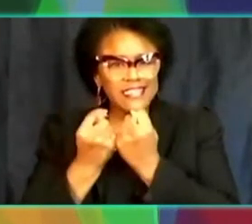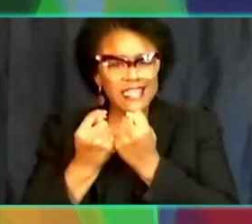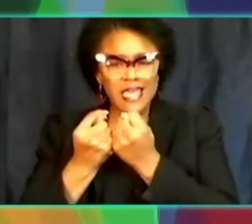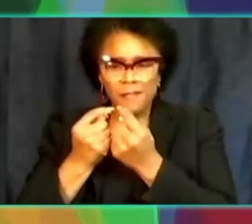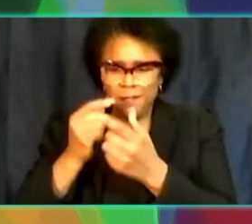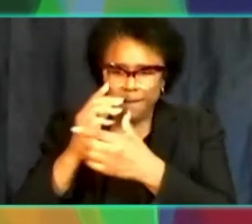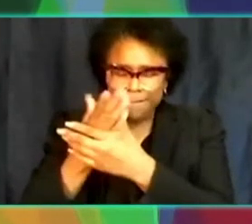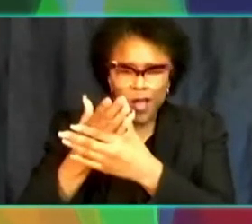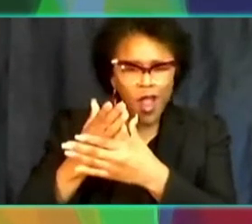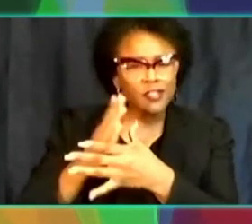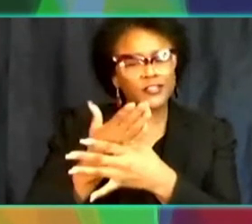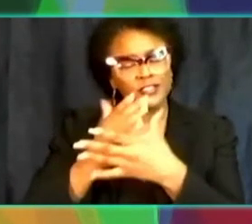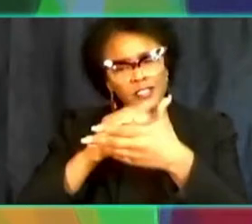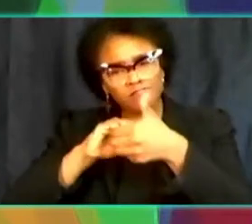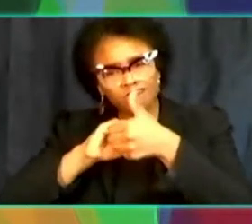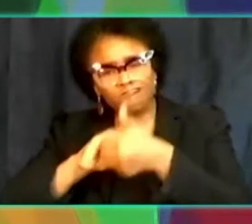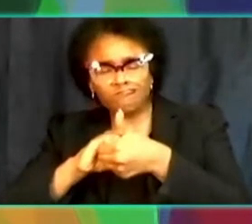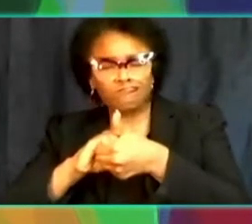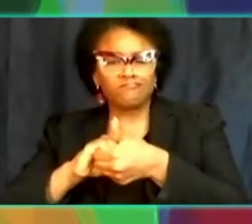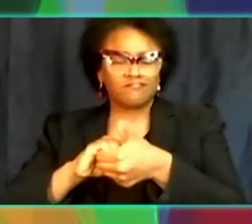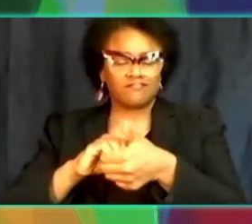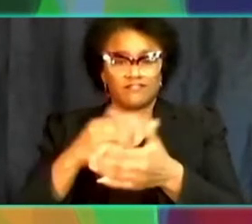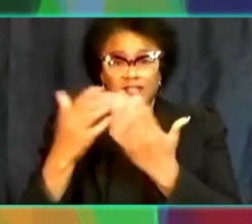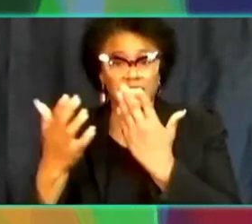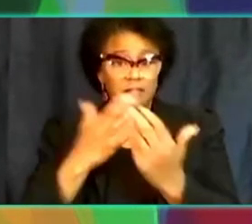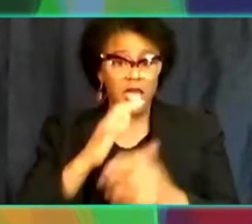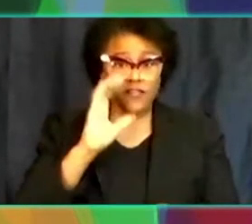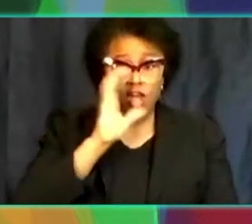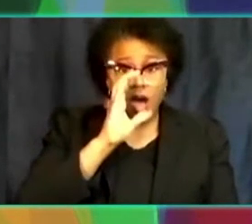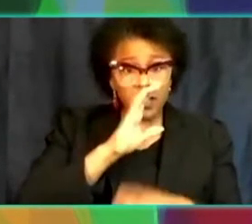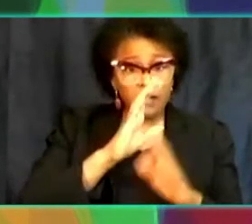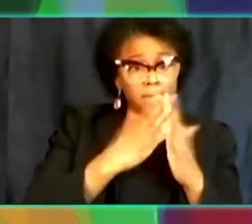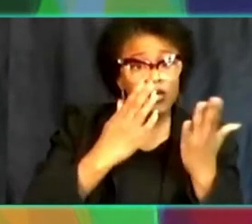you know, going into it, whether you're a comic book writer